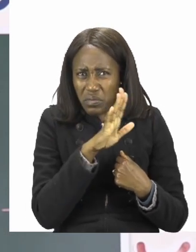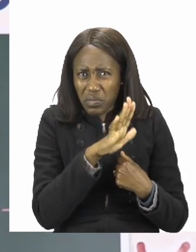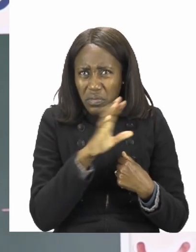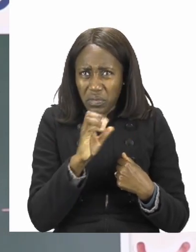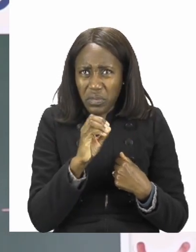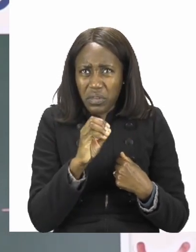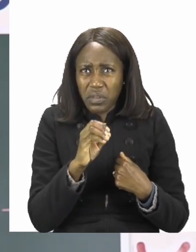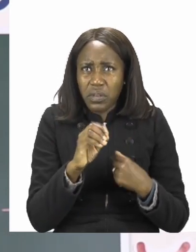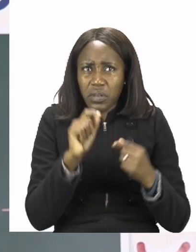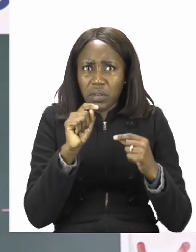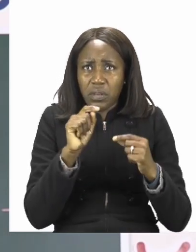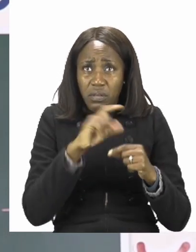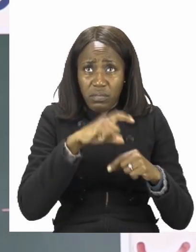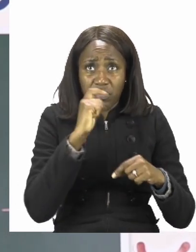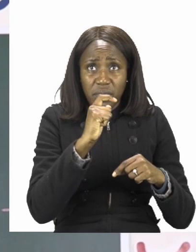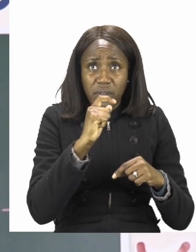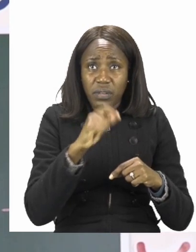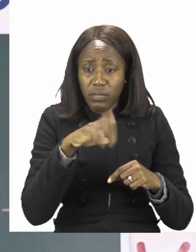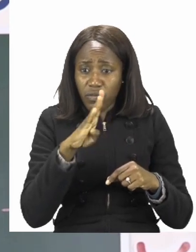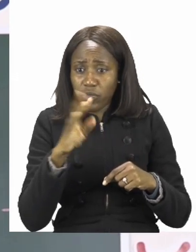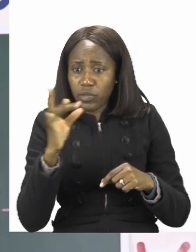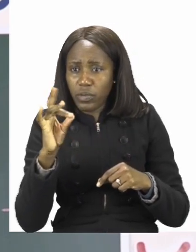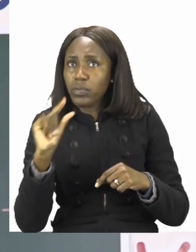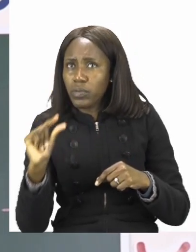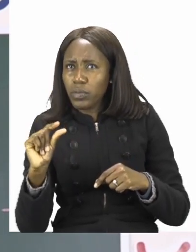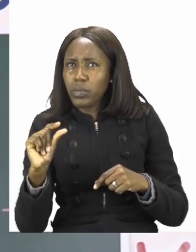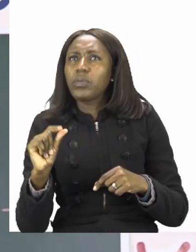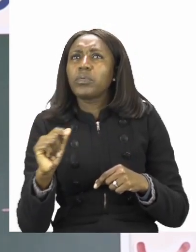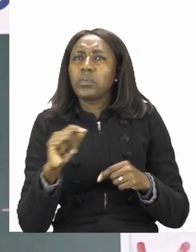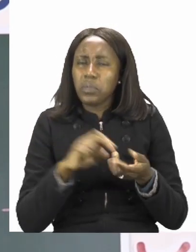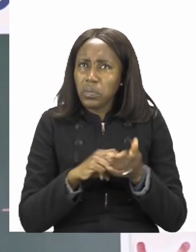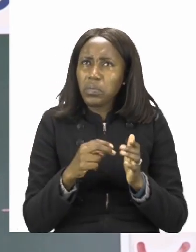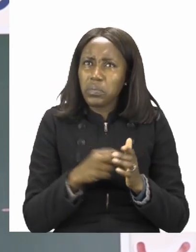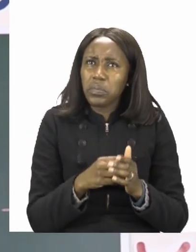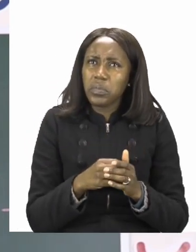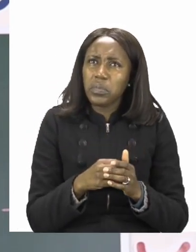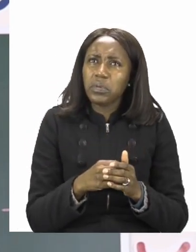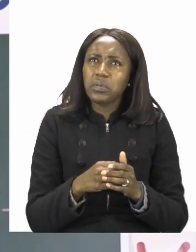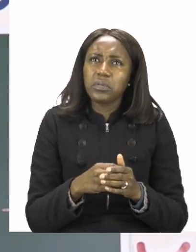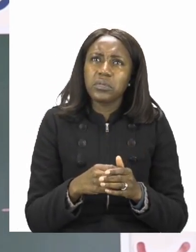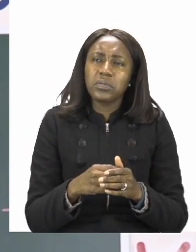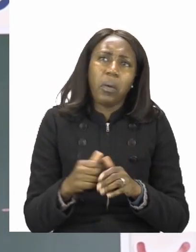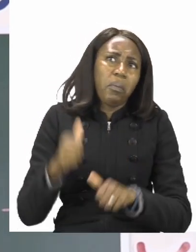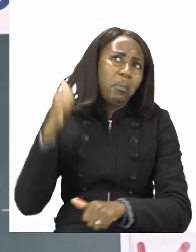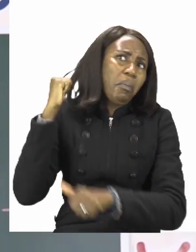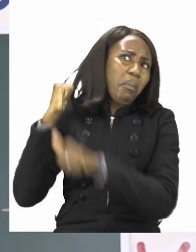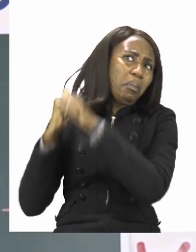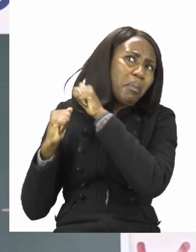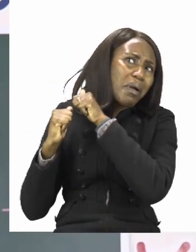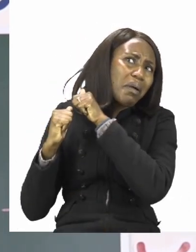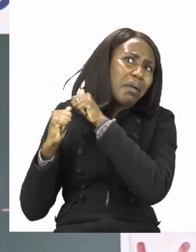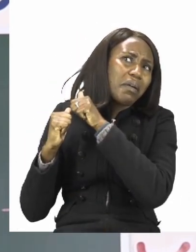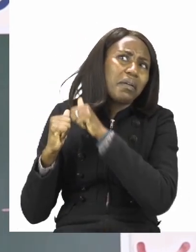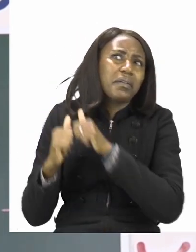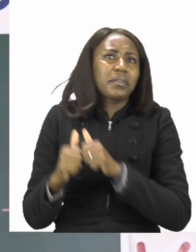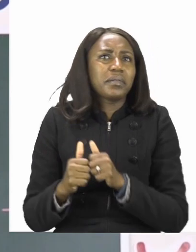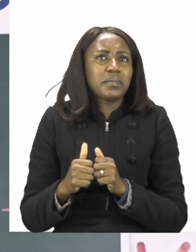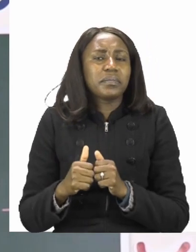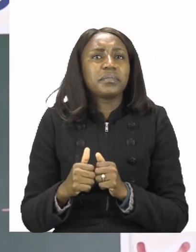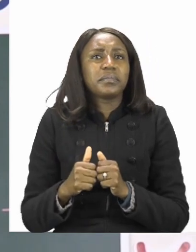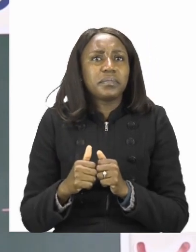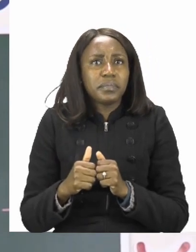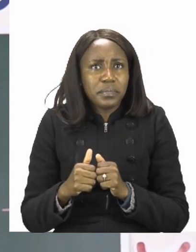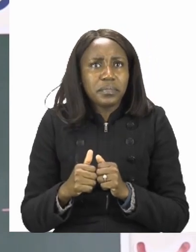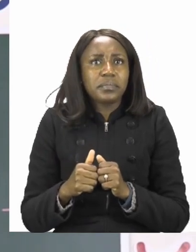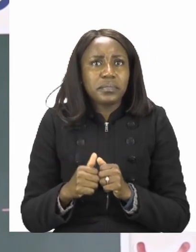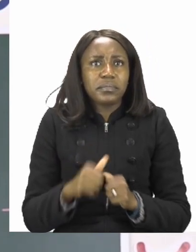there's a smaller number next to 50, not a bigger one. So we need to count backwards. We need to get